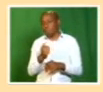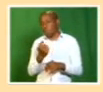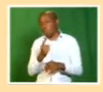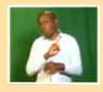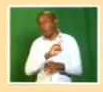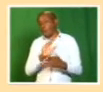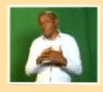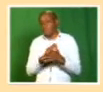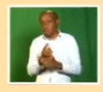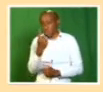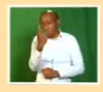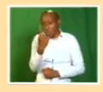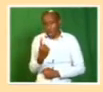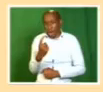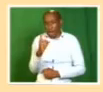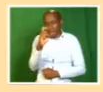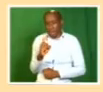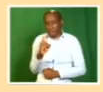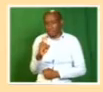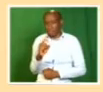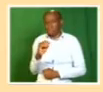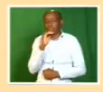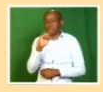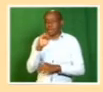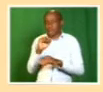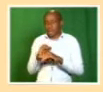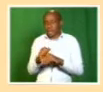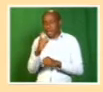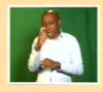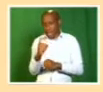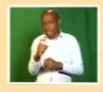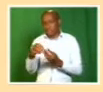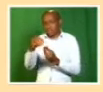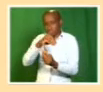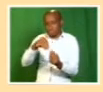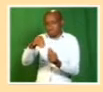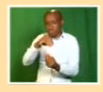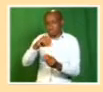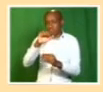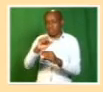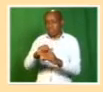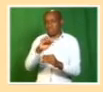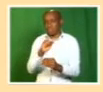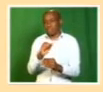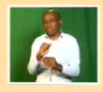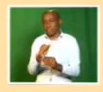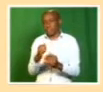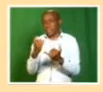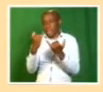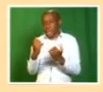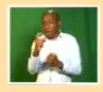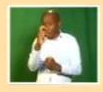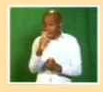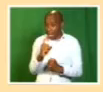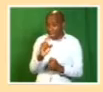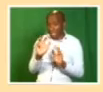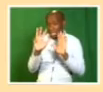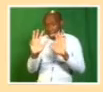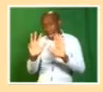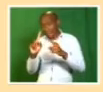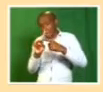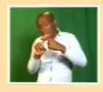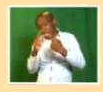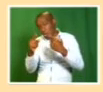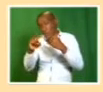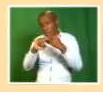only one term having an x, so we can make that x the subject. So we get x equals to plus or minus 9, hence